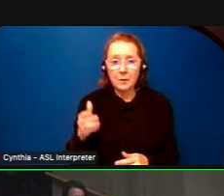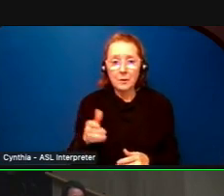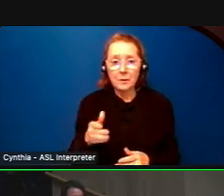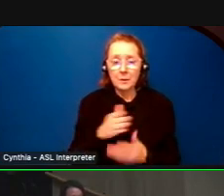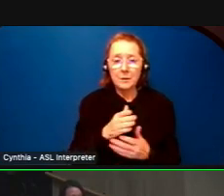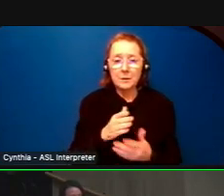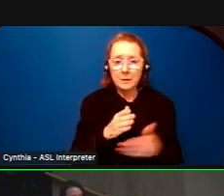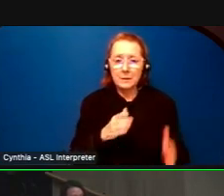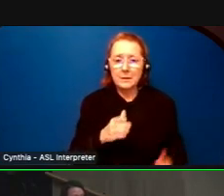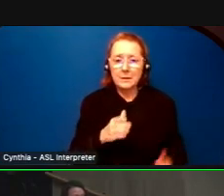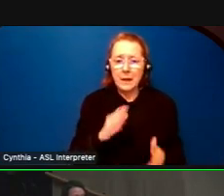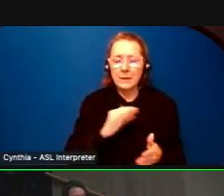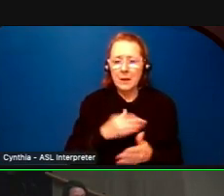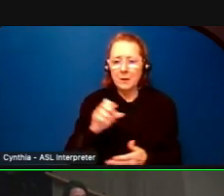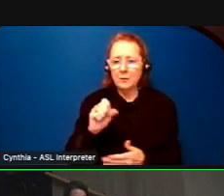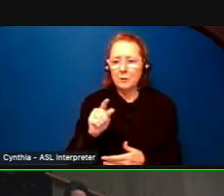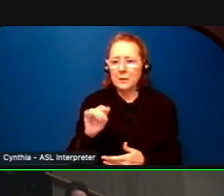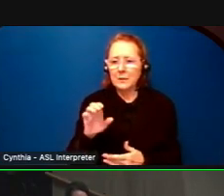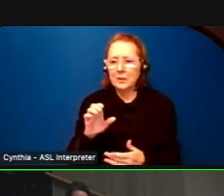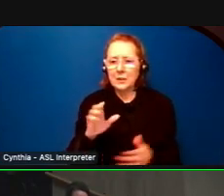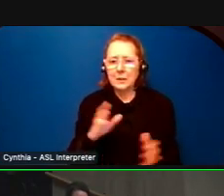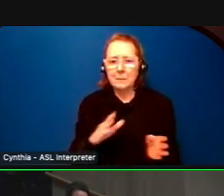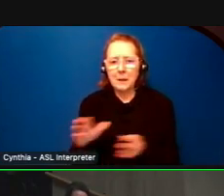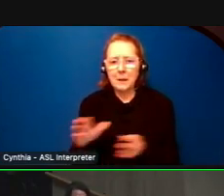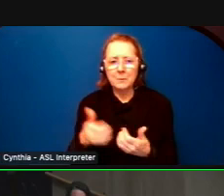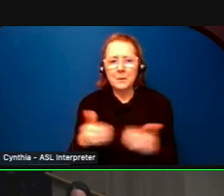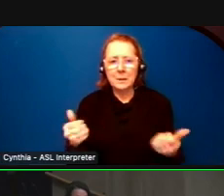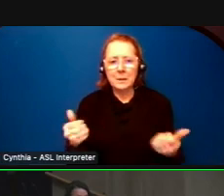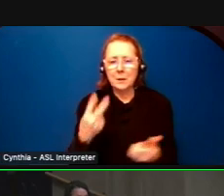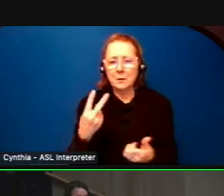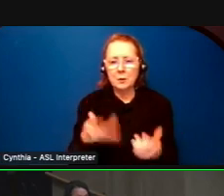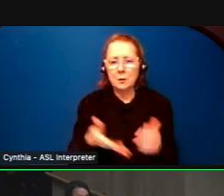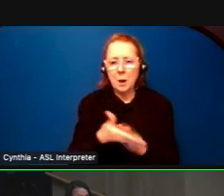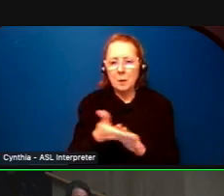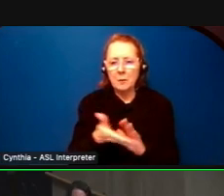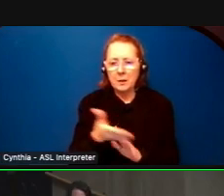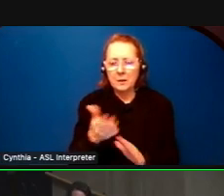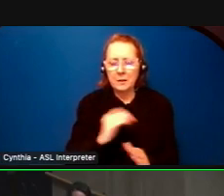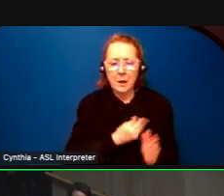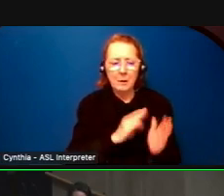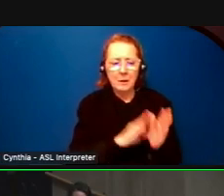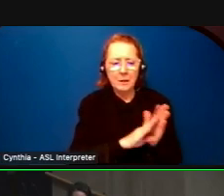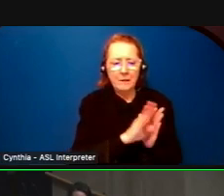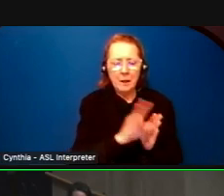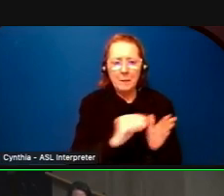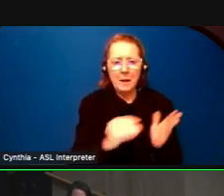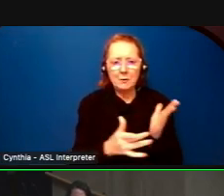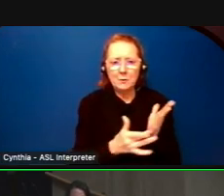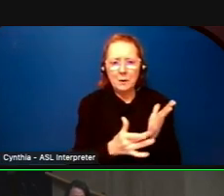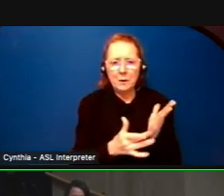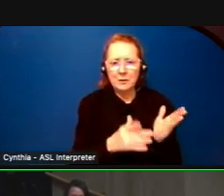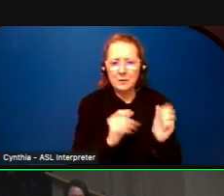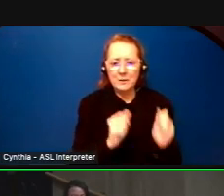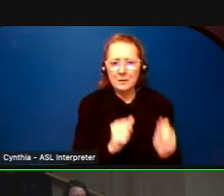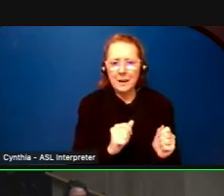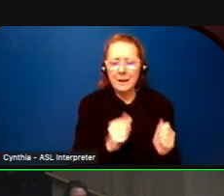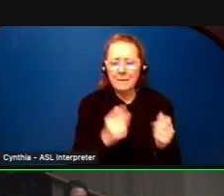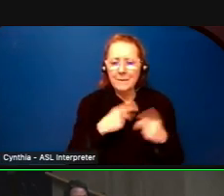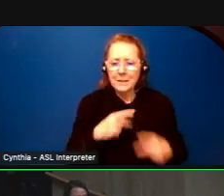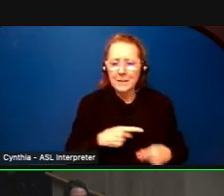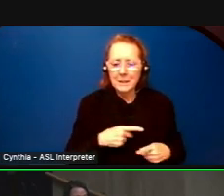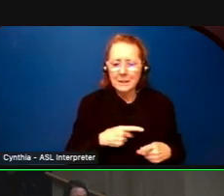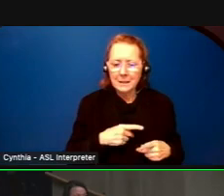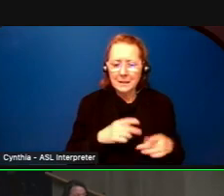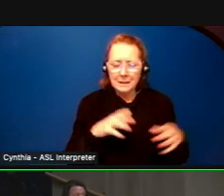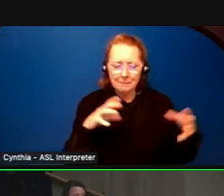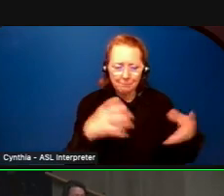our strategic planning was separate our two operations so that our development and strategy side can actually physically spend the time